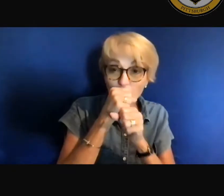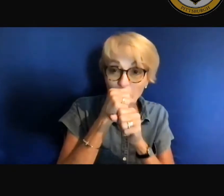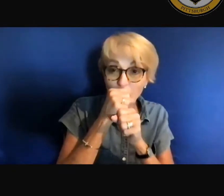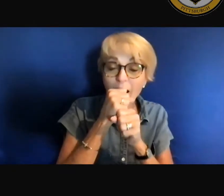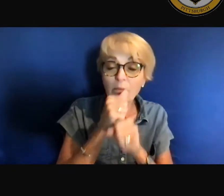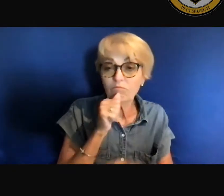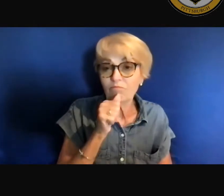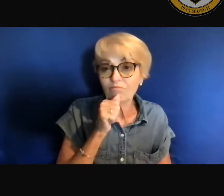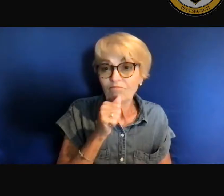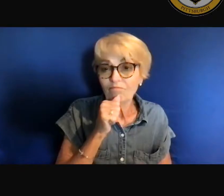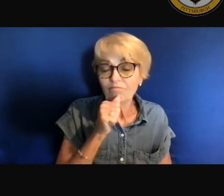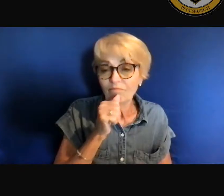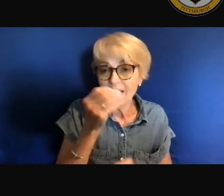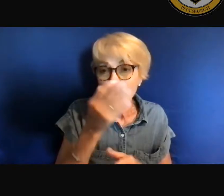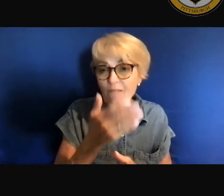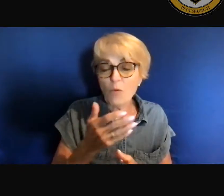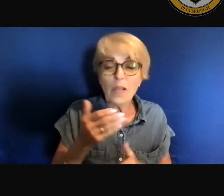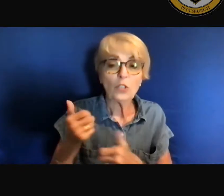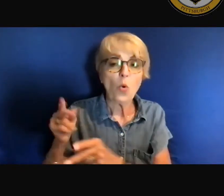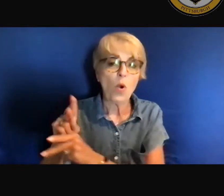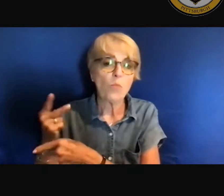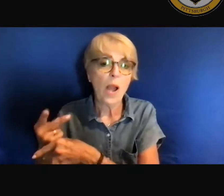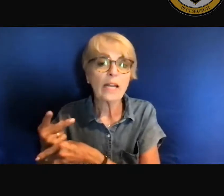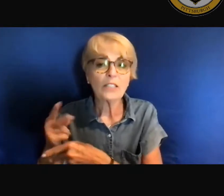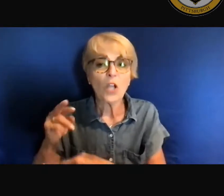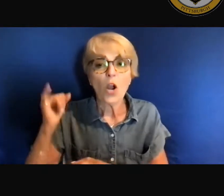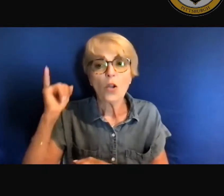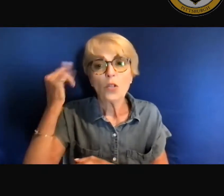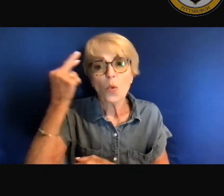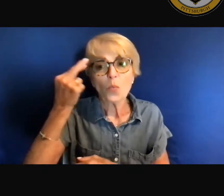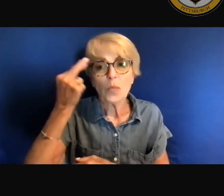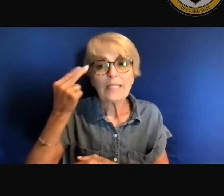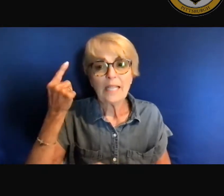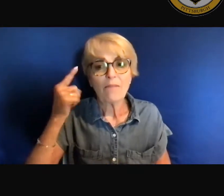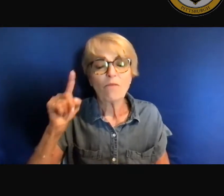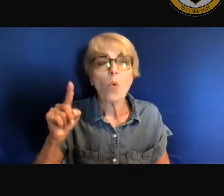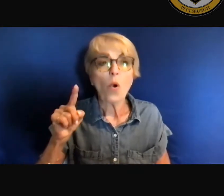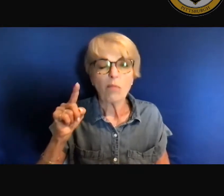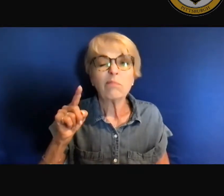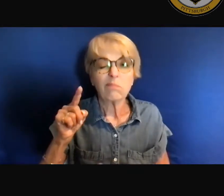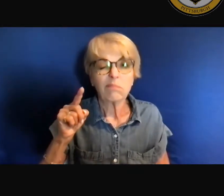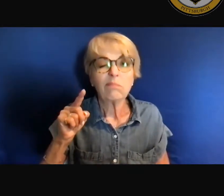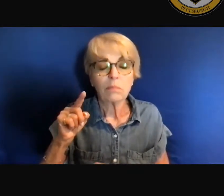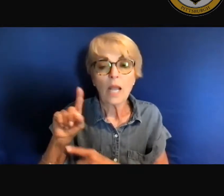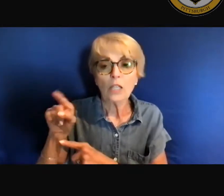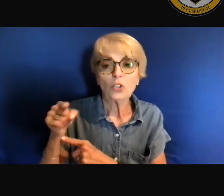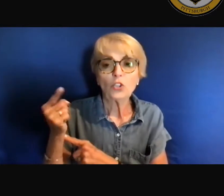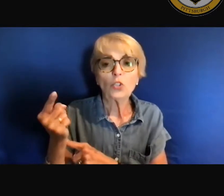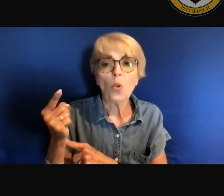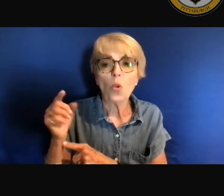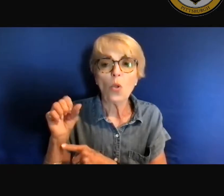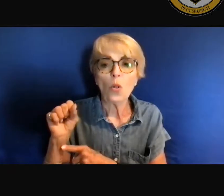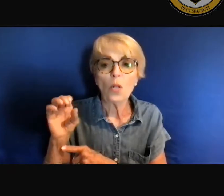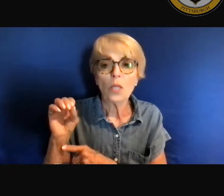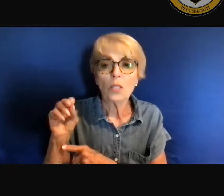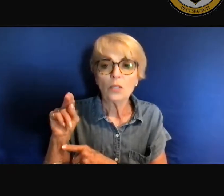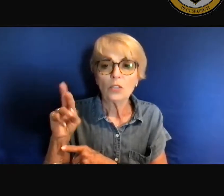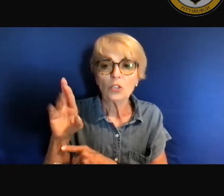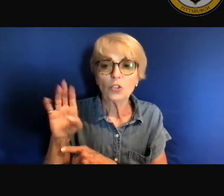or proprietary products, rather, are the reason for a sole source award.